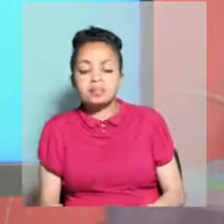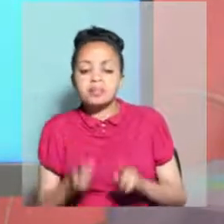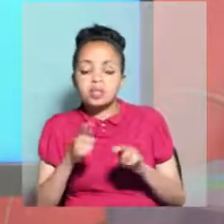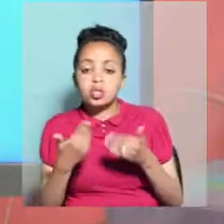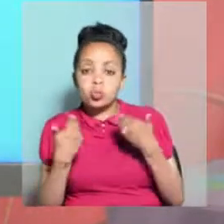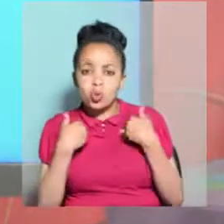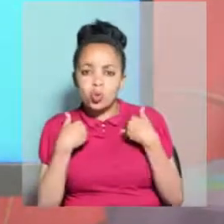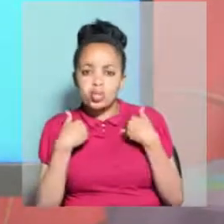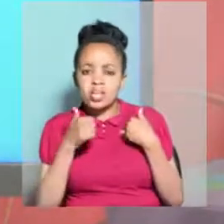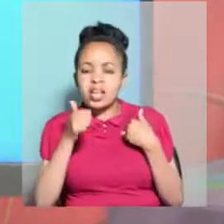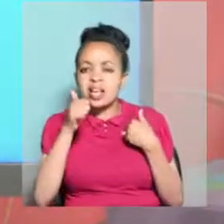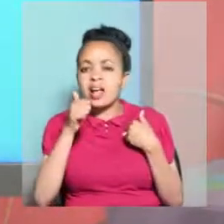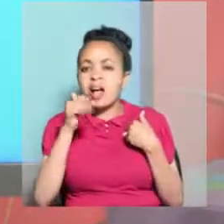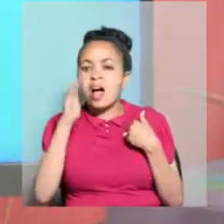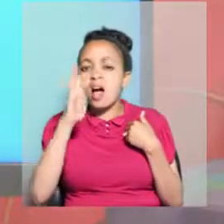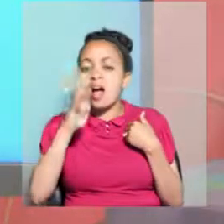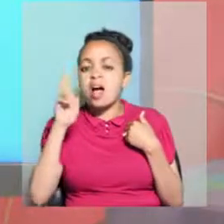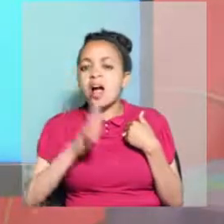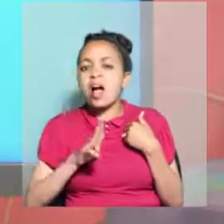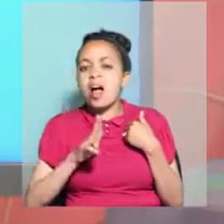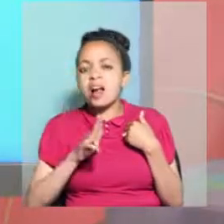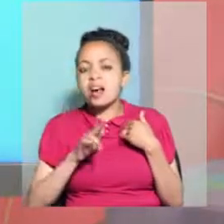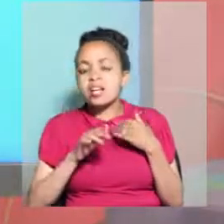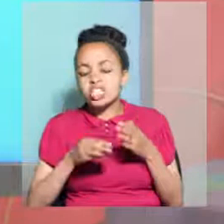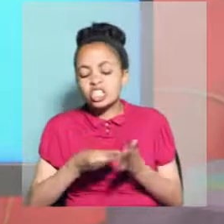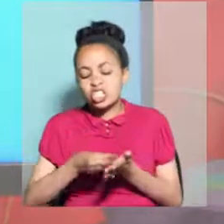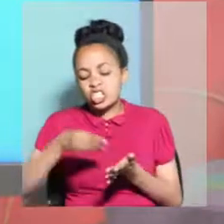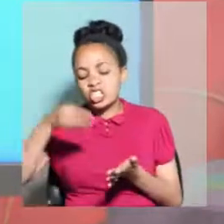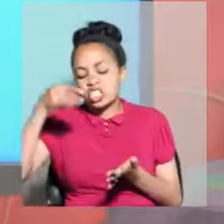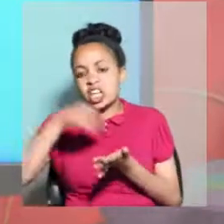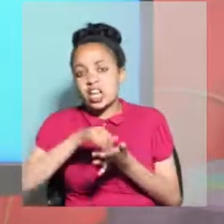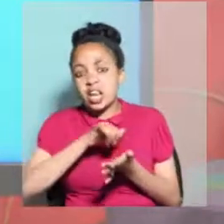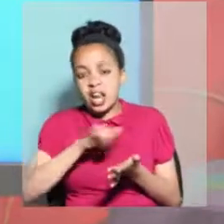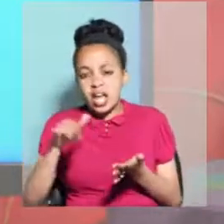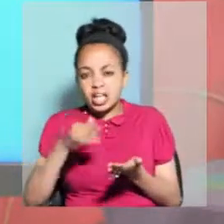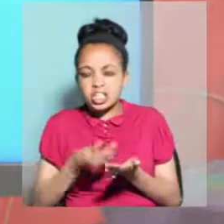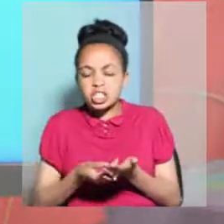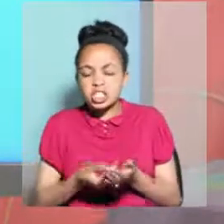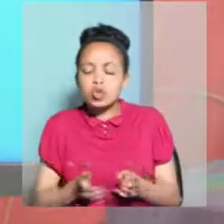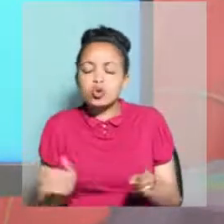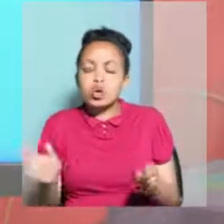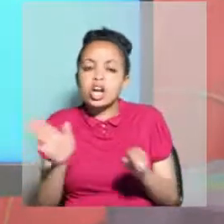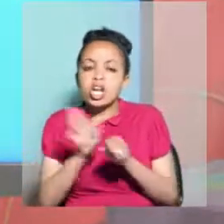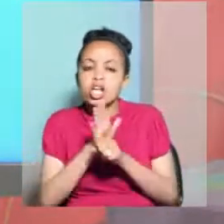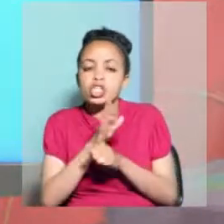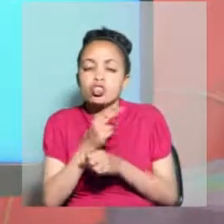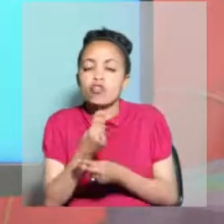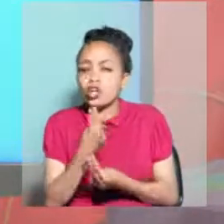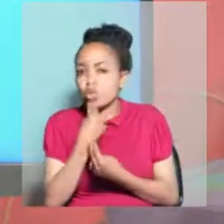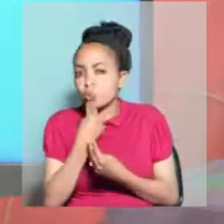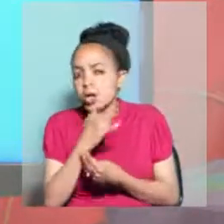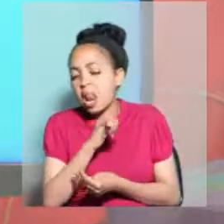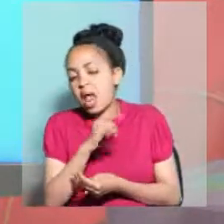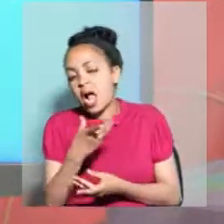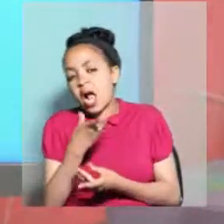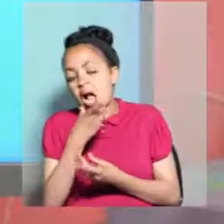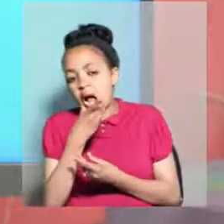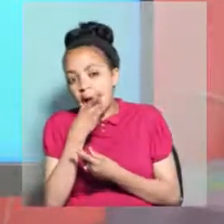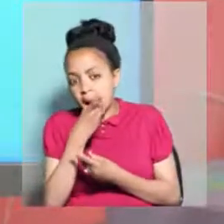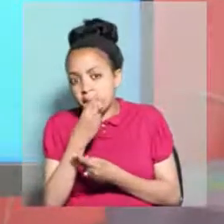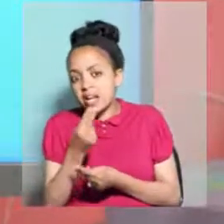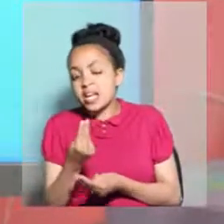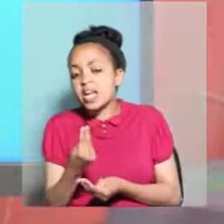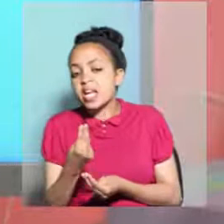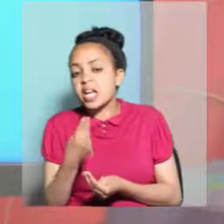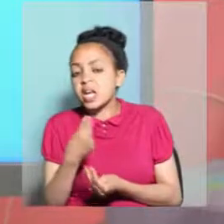It contains an agar jelly-like structure, which is rich of nutrients, just like that of carbon, just like that